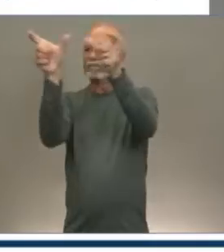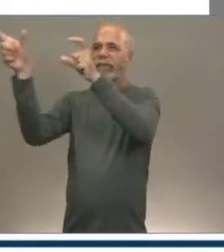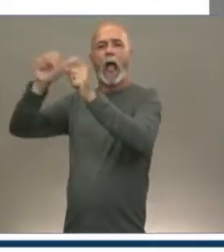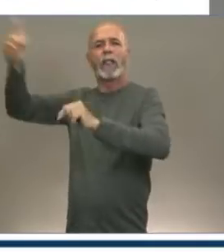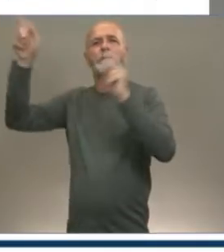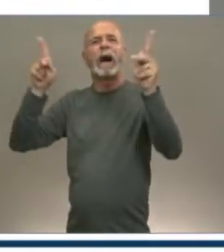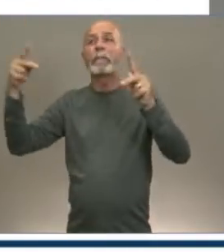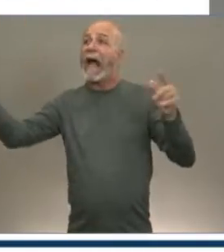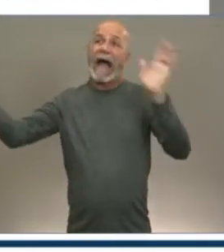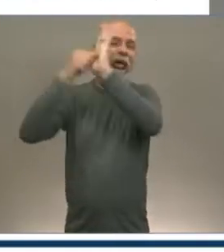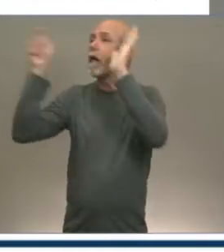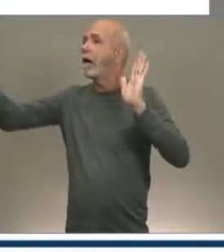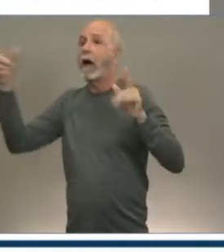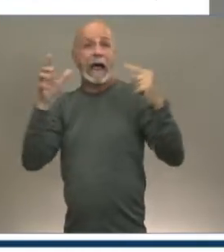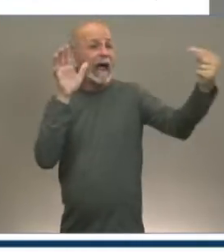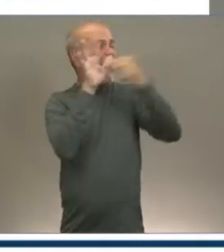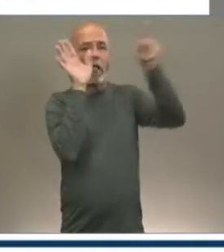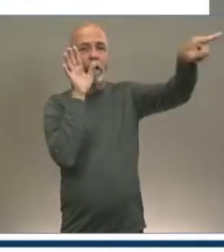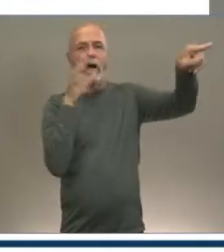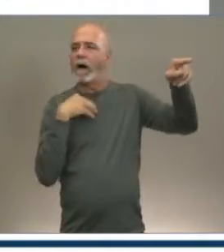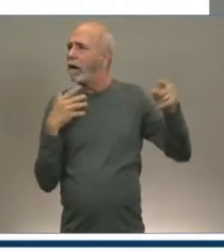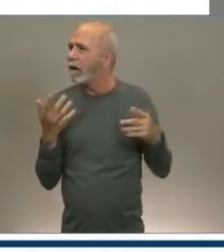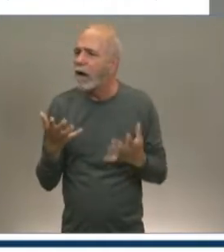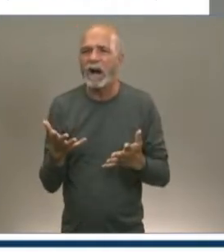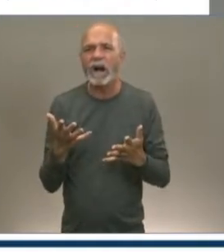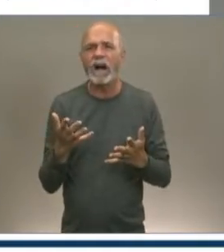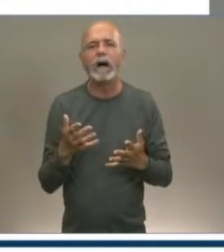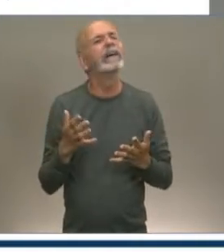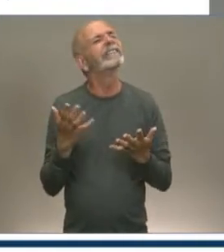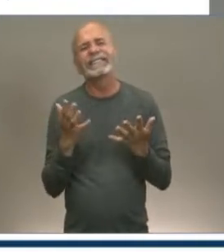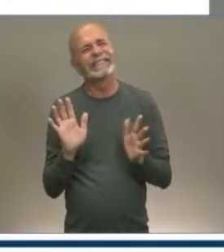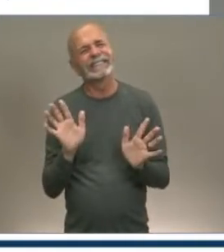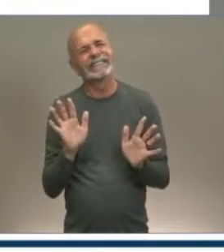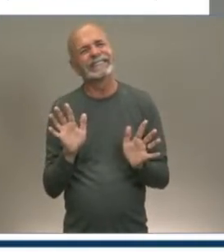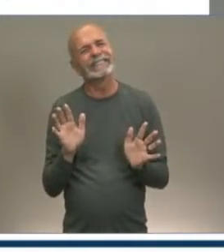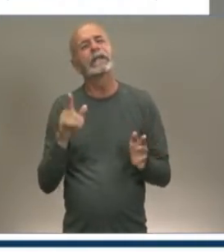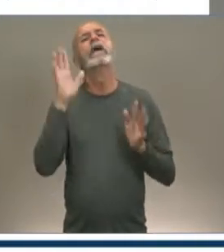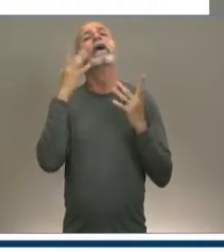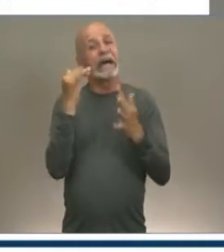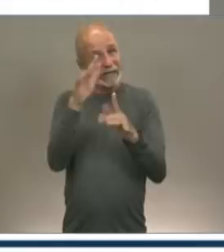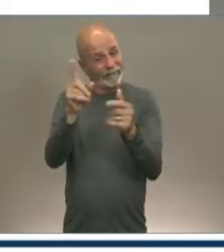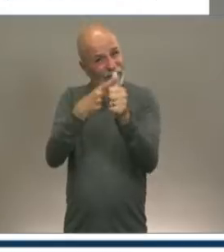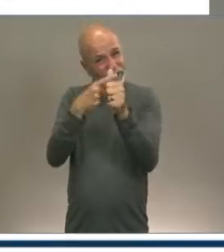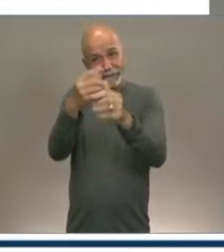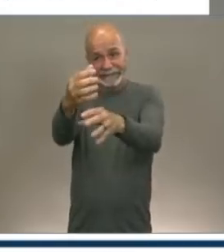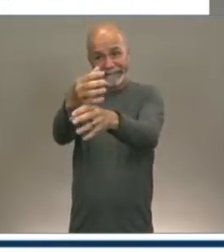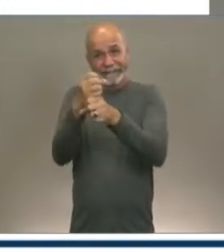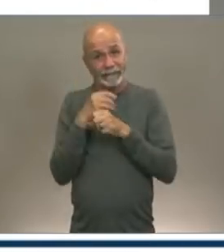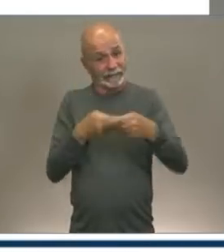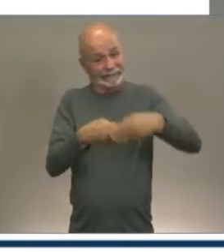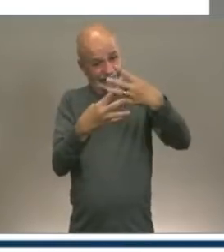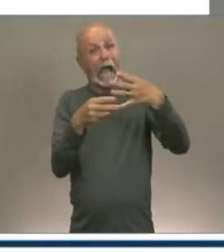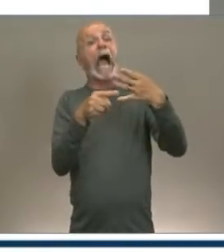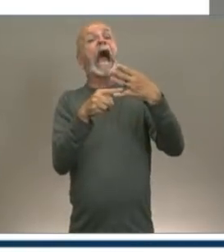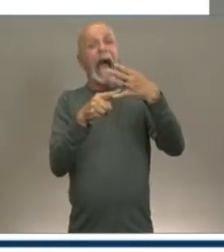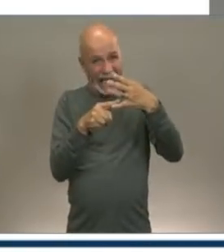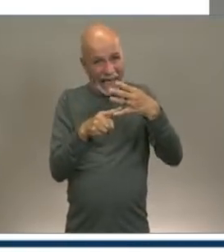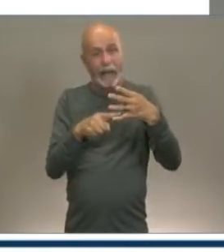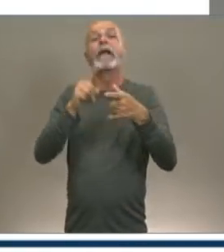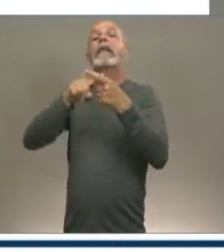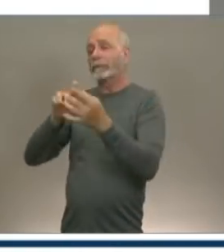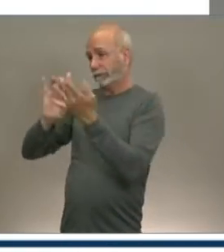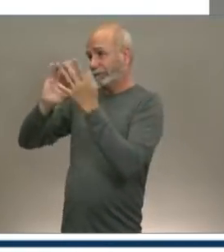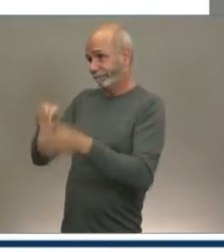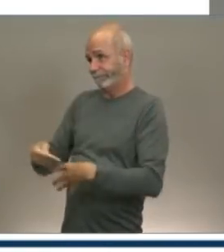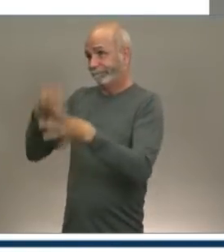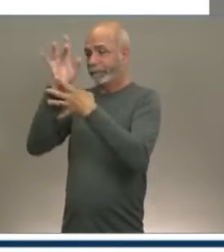your appointment up. Wait till you get your email and then go on and reschedule. Let's do this in a patient, sequential way. Everybody will